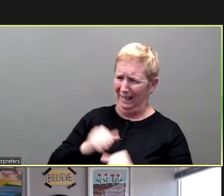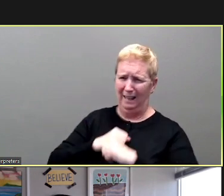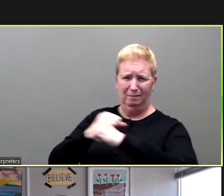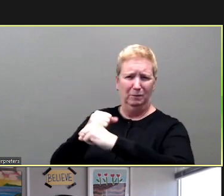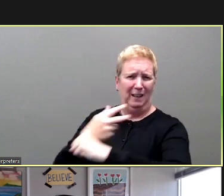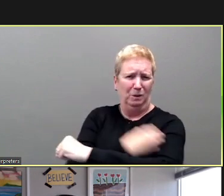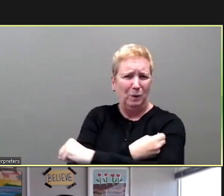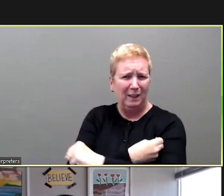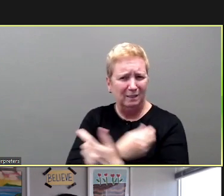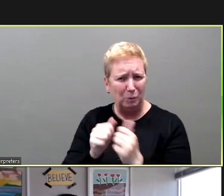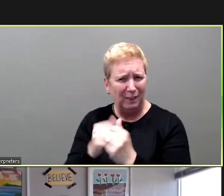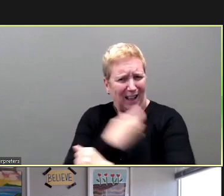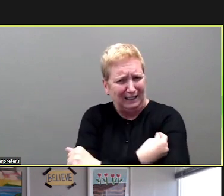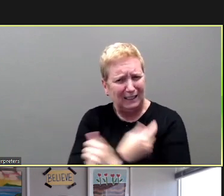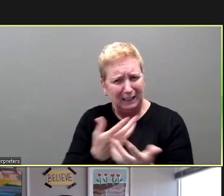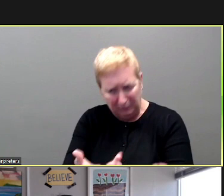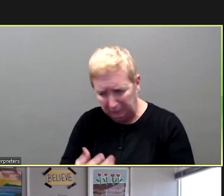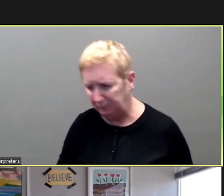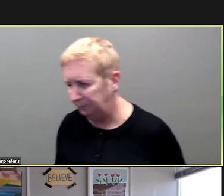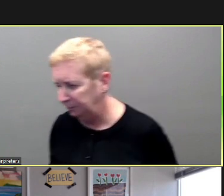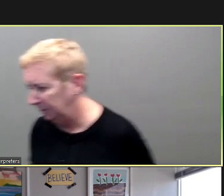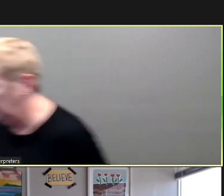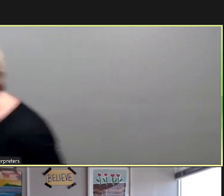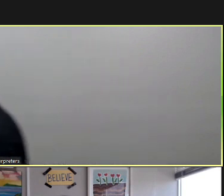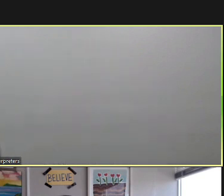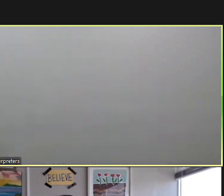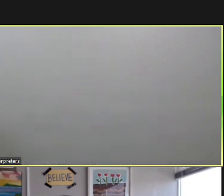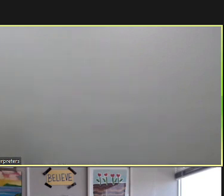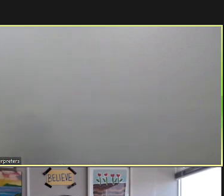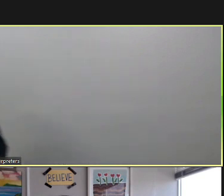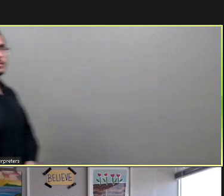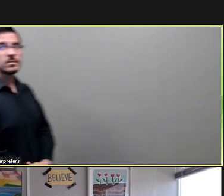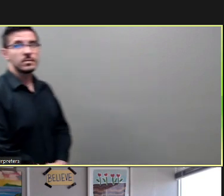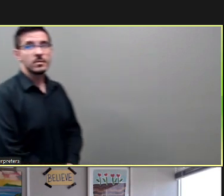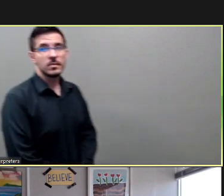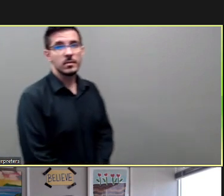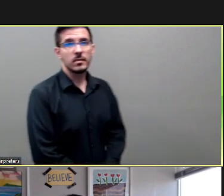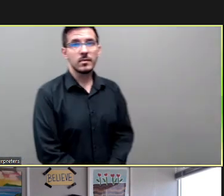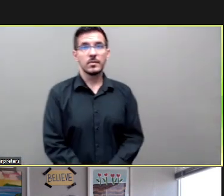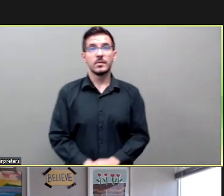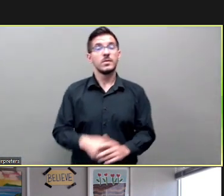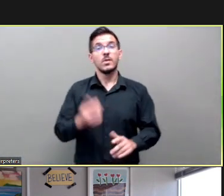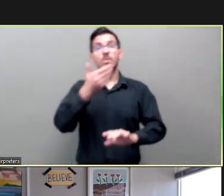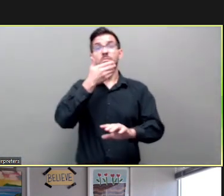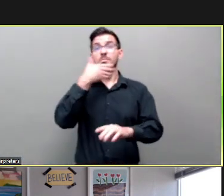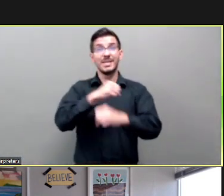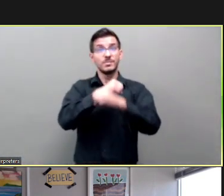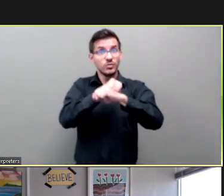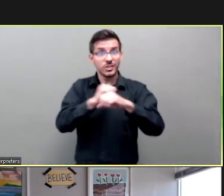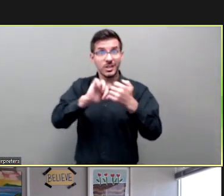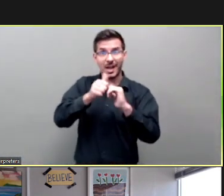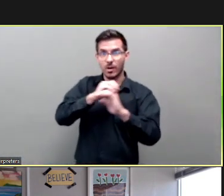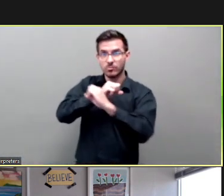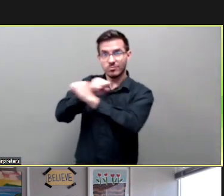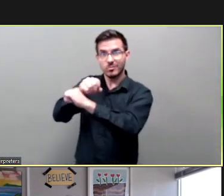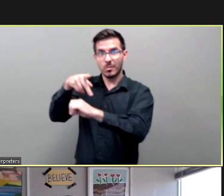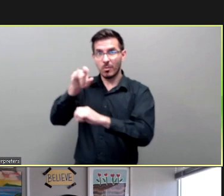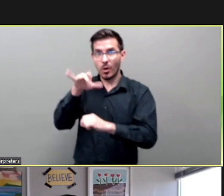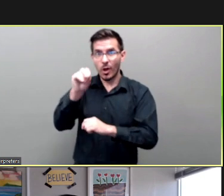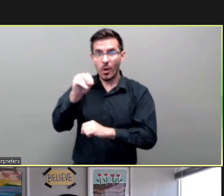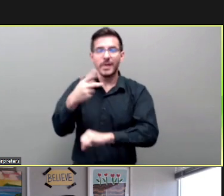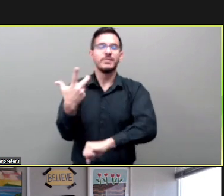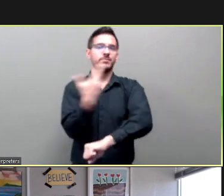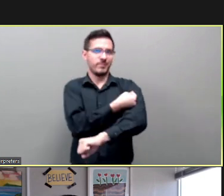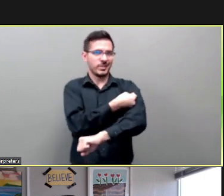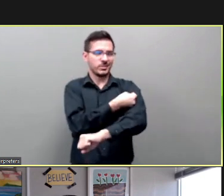So the best protection against polio and spread of polio is to be fully vaccinated. Good news for New Mexico. So thank